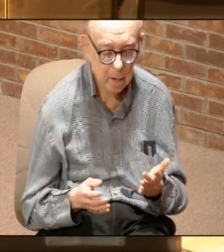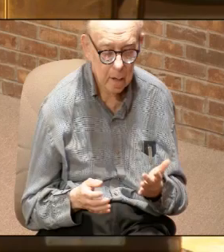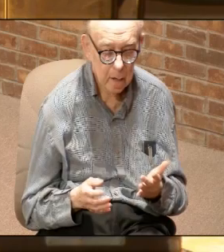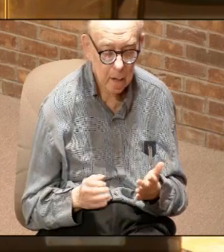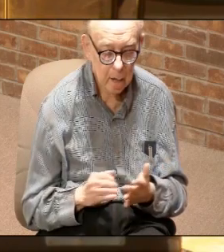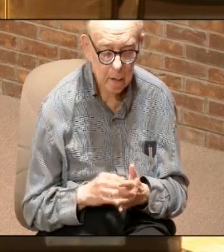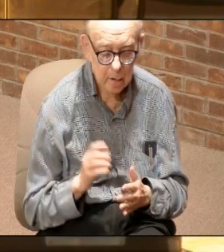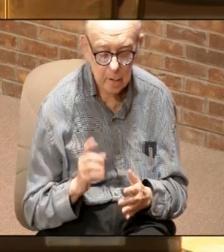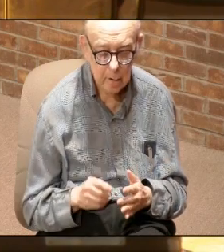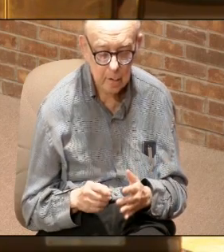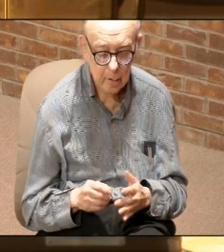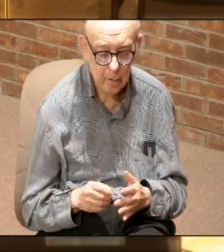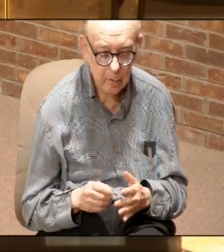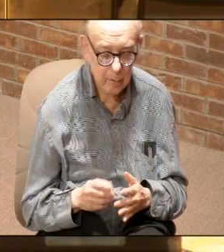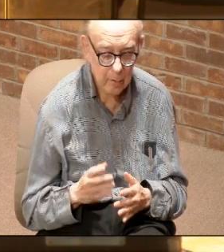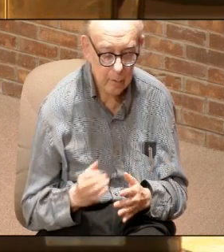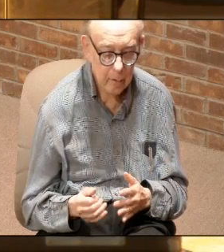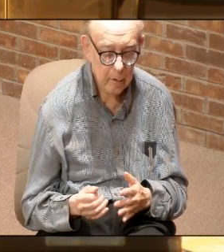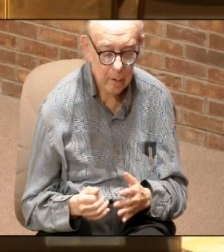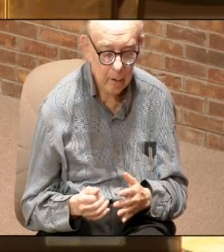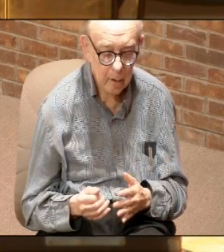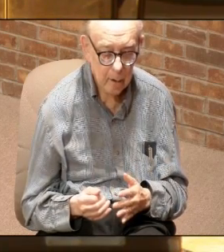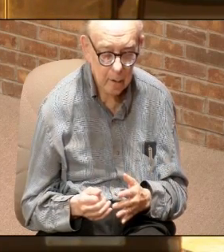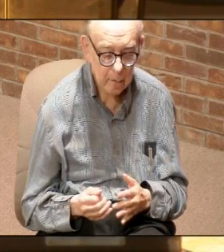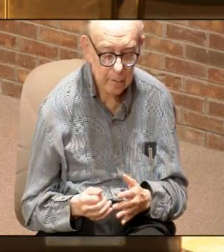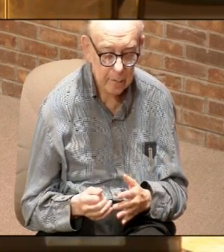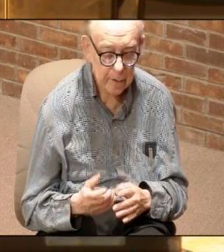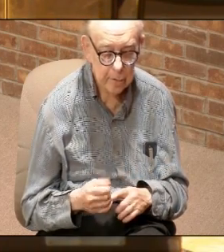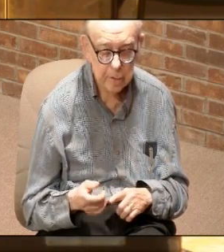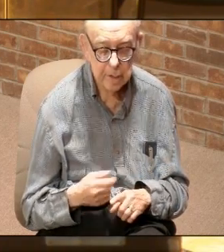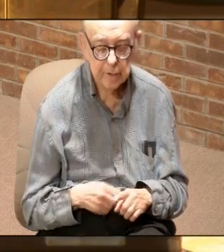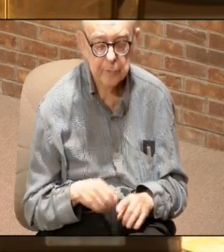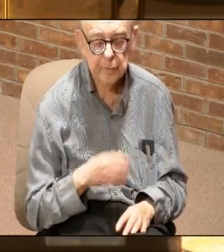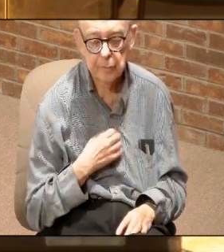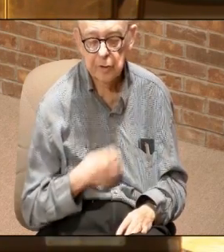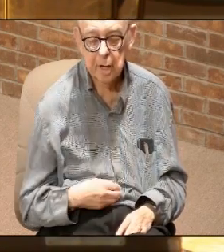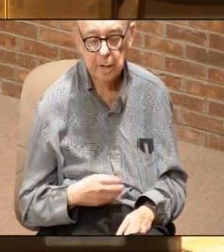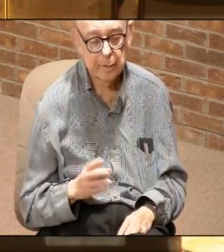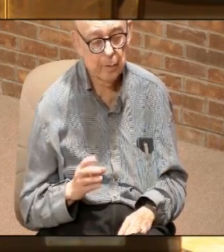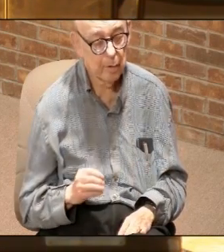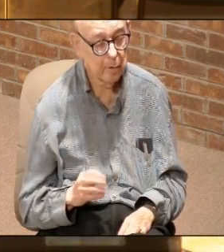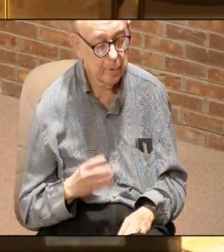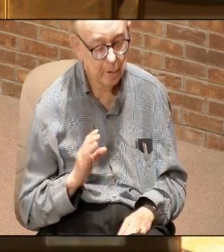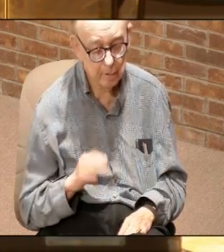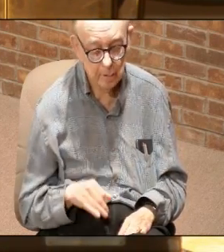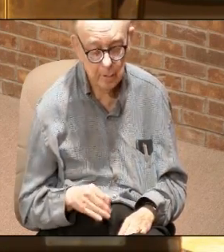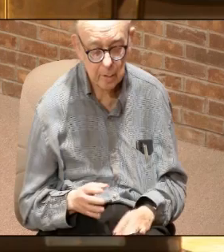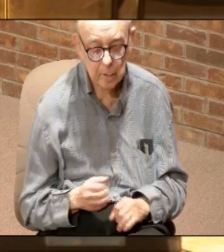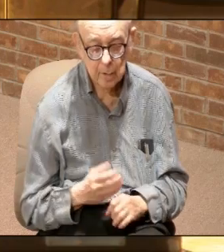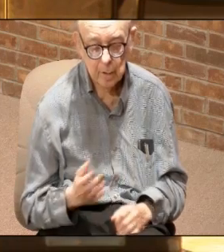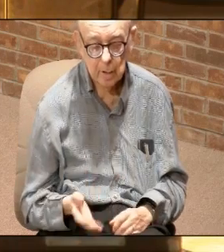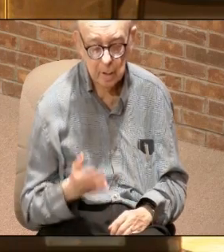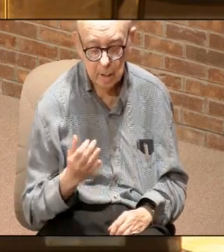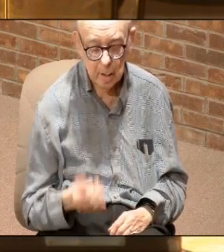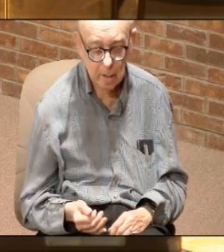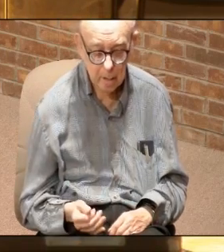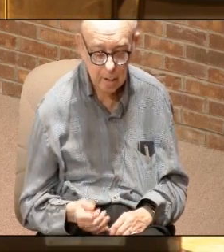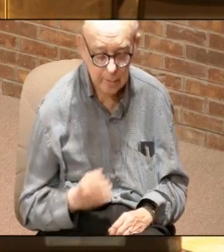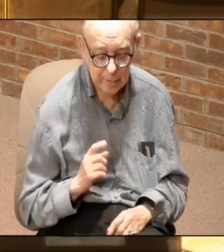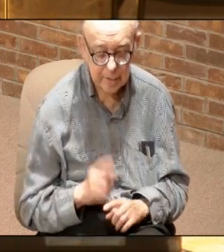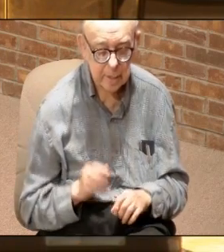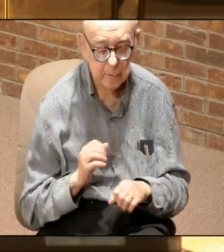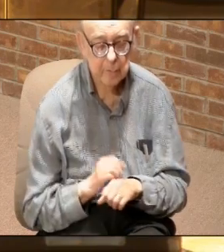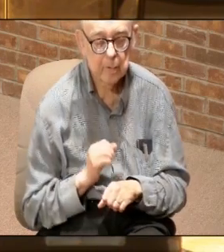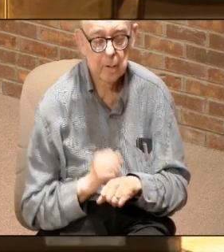conductors that they needed because they couldn't get them from China. Oh, yeah. They couldn't get them here because they couldn't